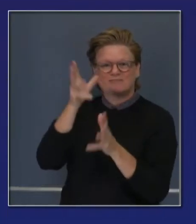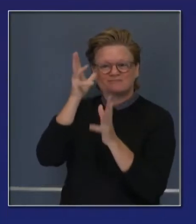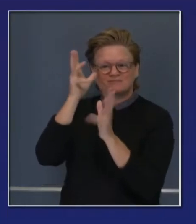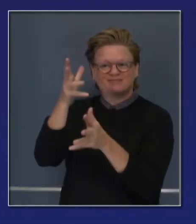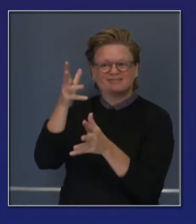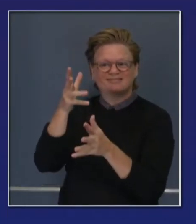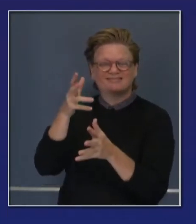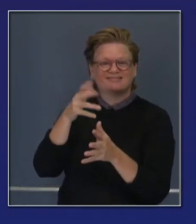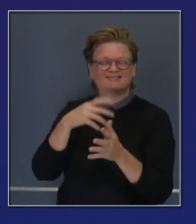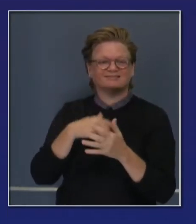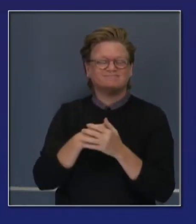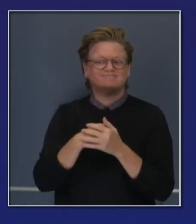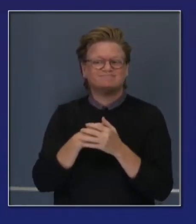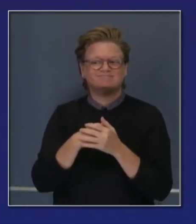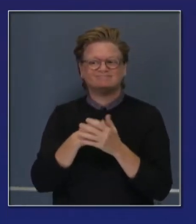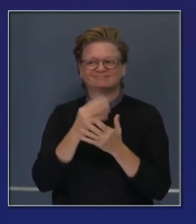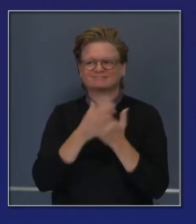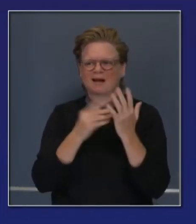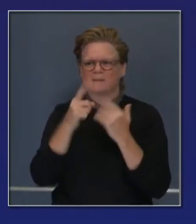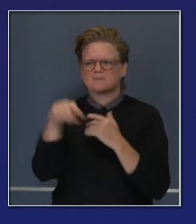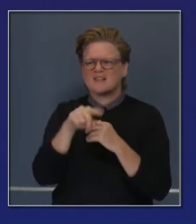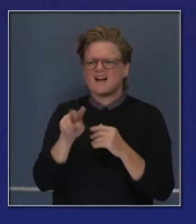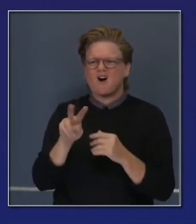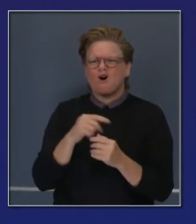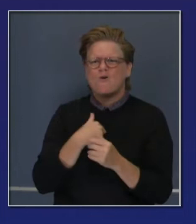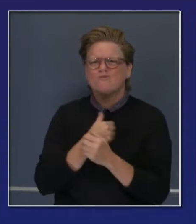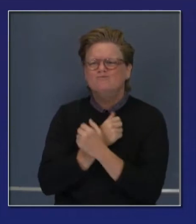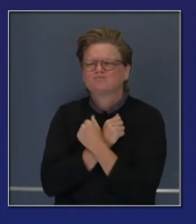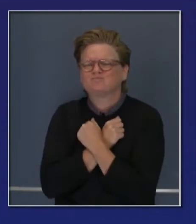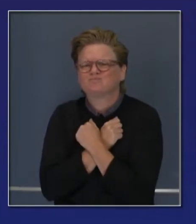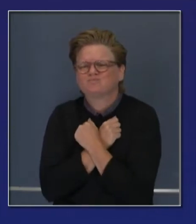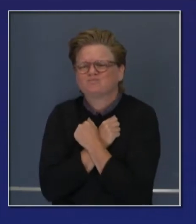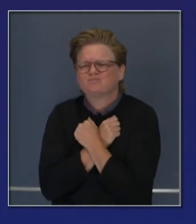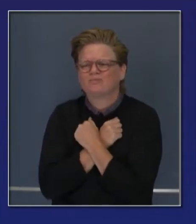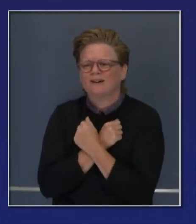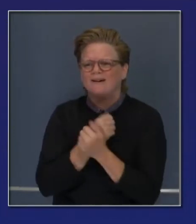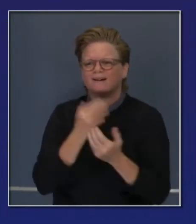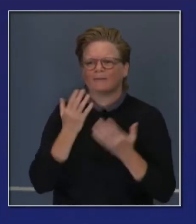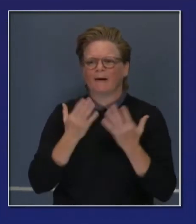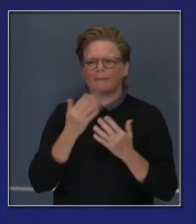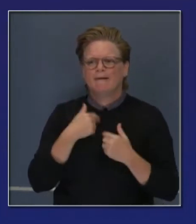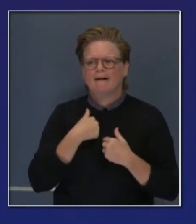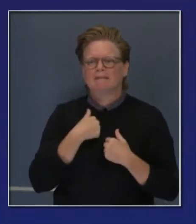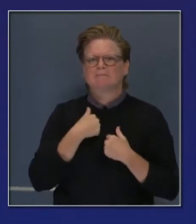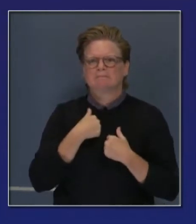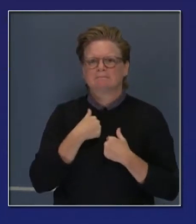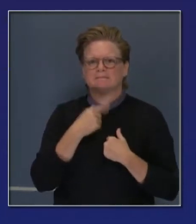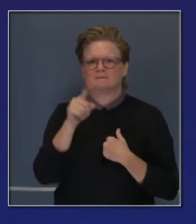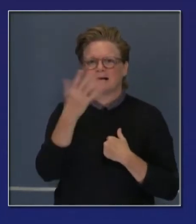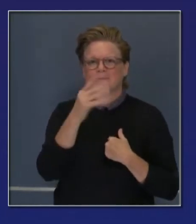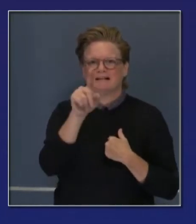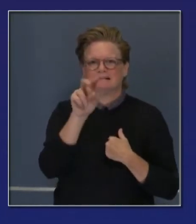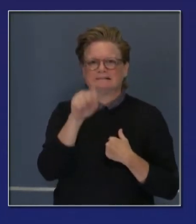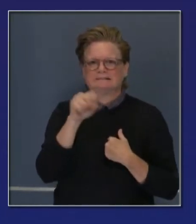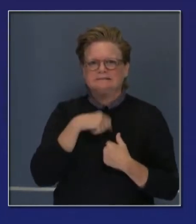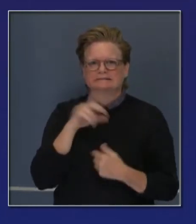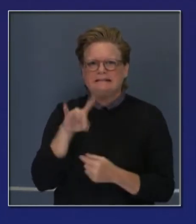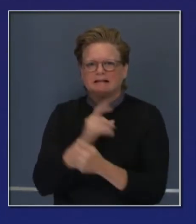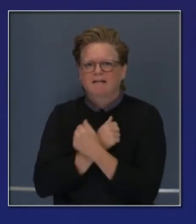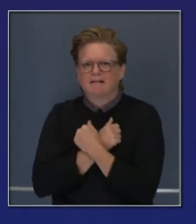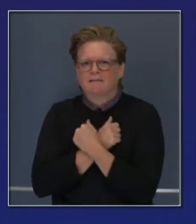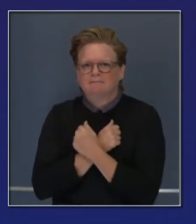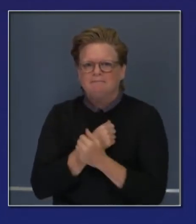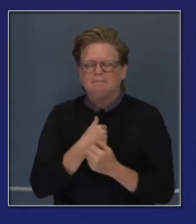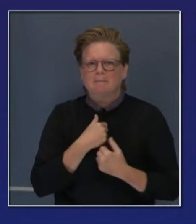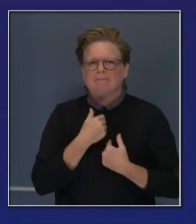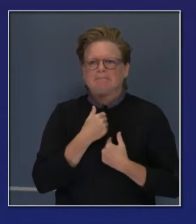I think those scenes are very familiar to many of you that may be watching. And those scenes are exactly the kind of scenes